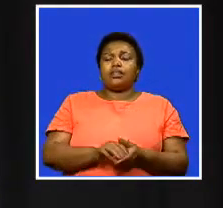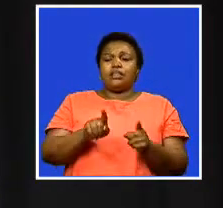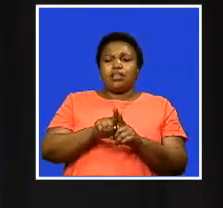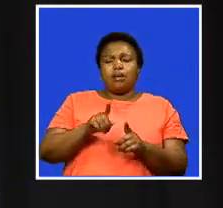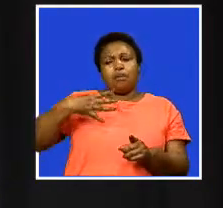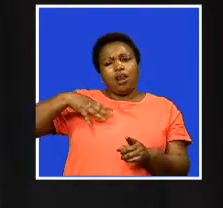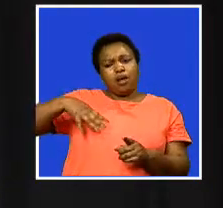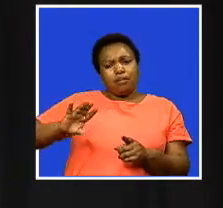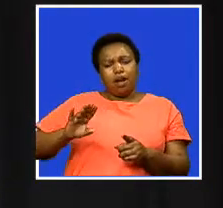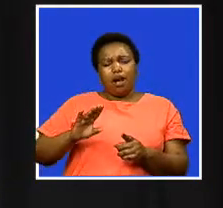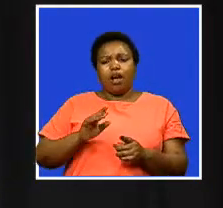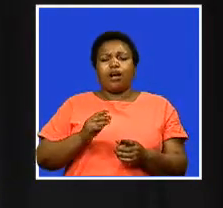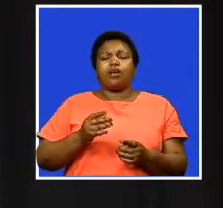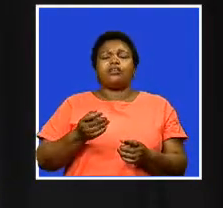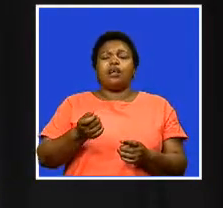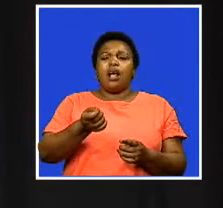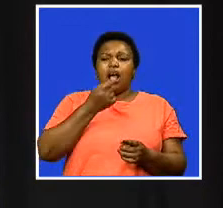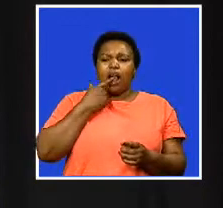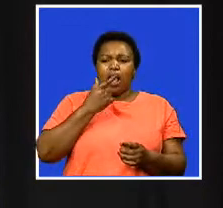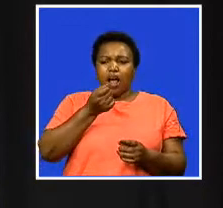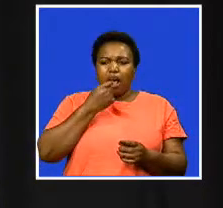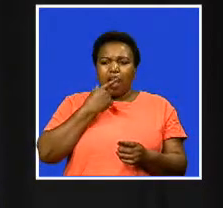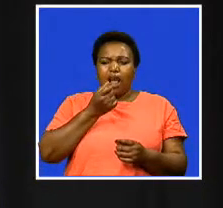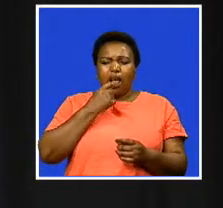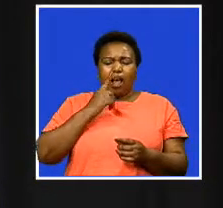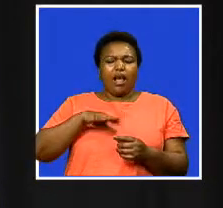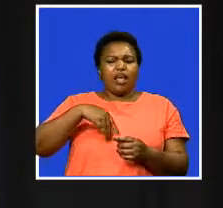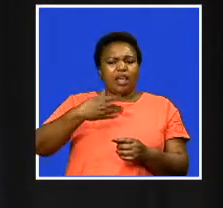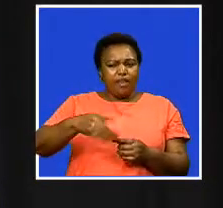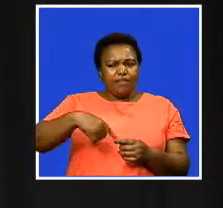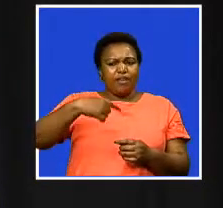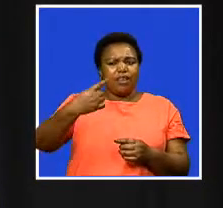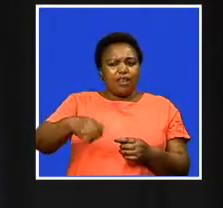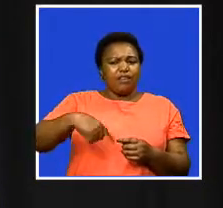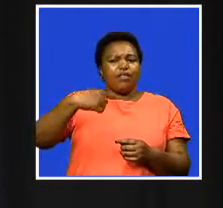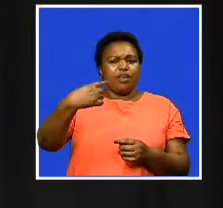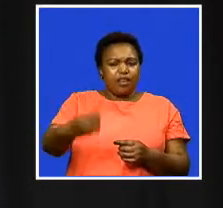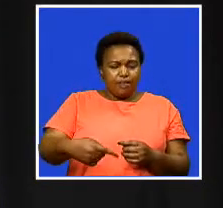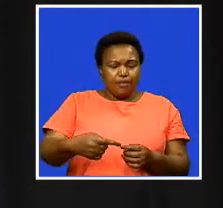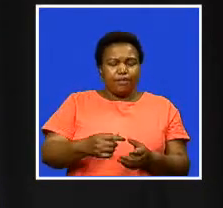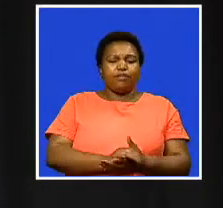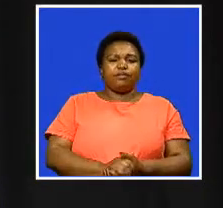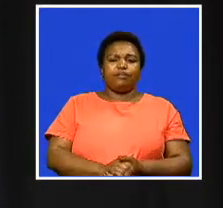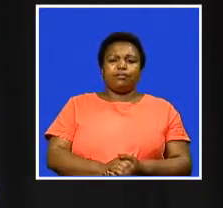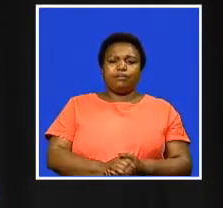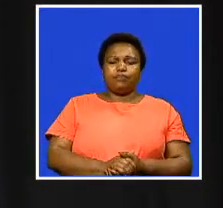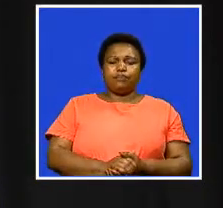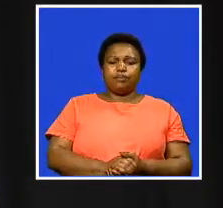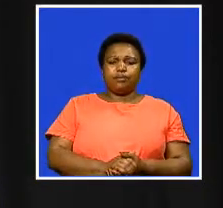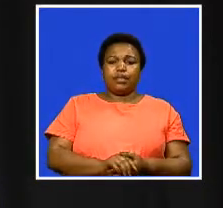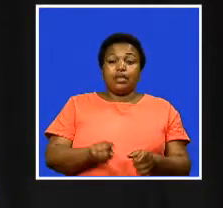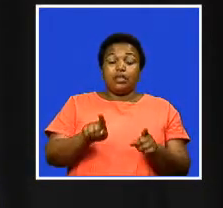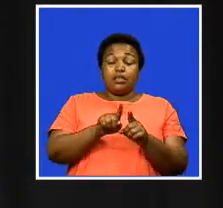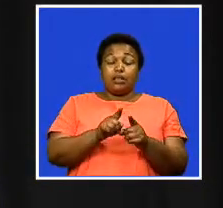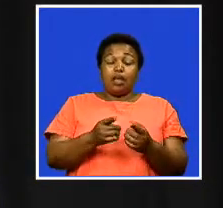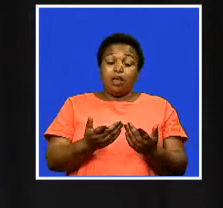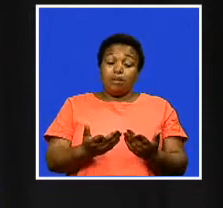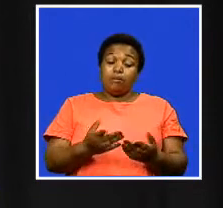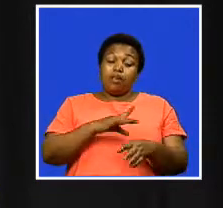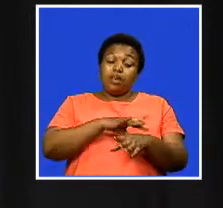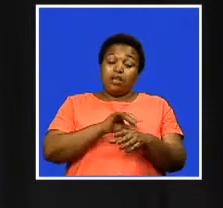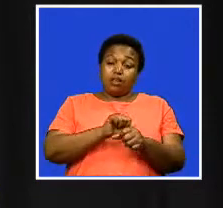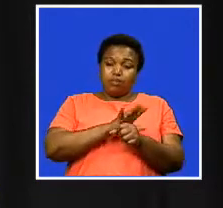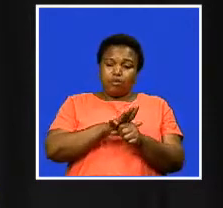including ukuthi unathe ama ARVs on a day-to-day basis. Nalapha lapha siya khona iCovid isawuphila